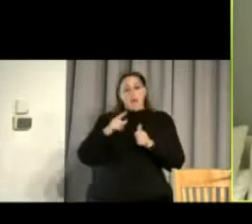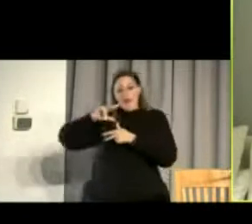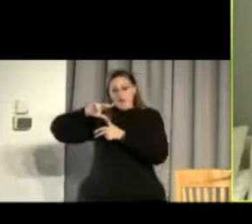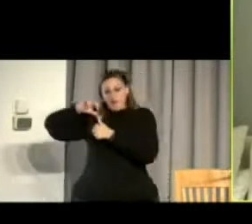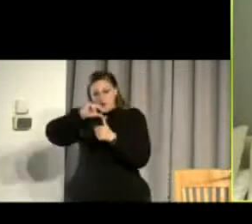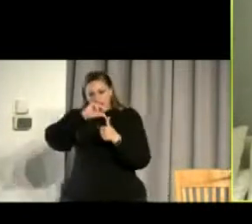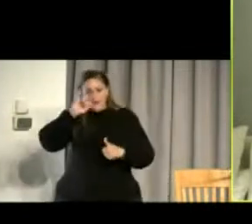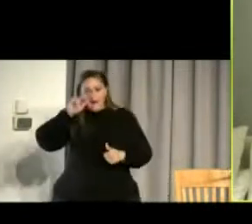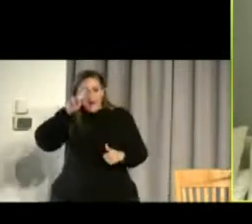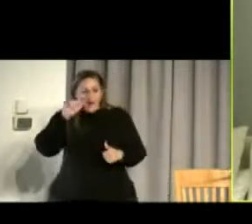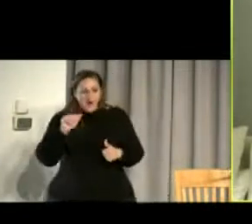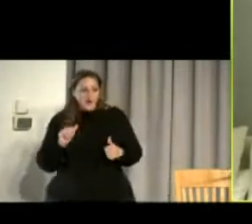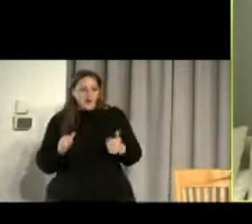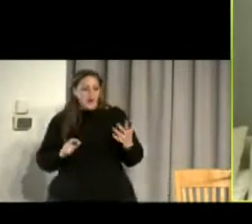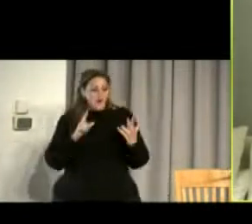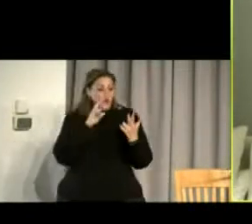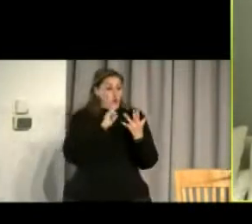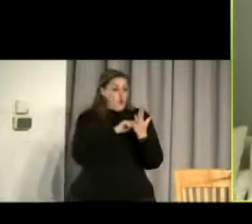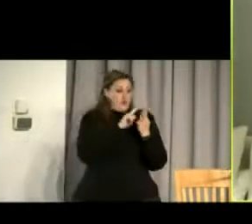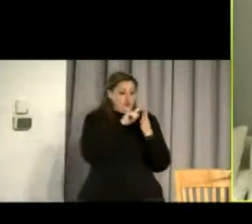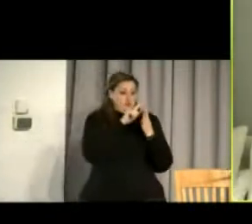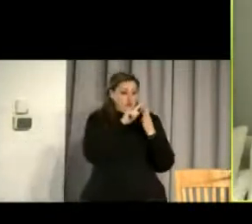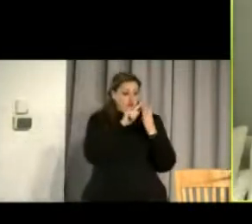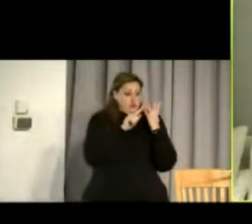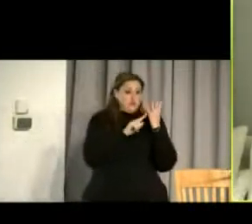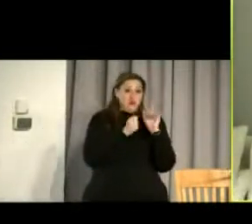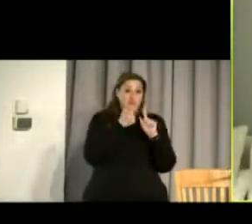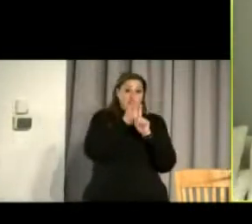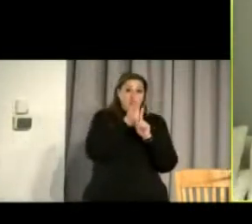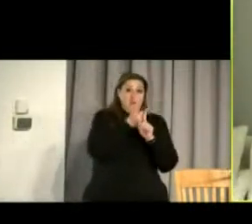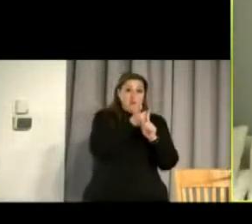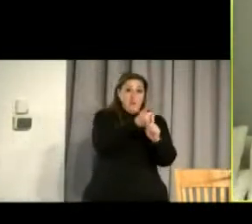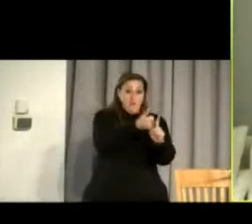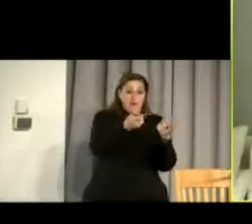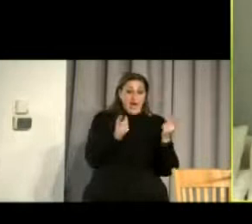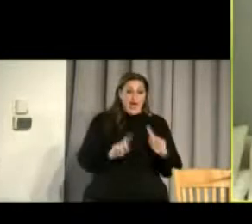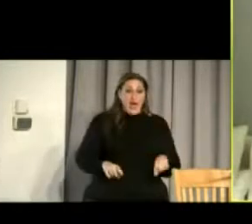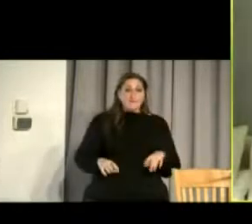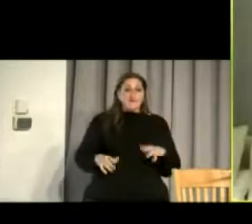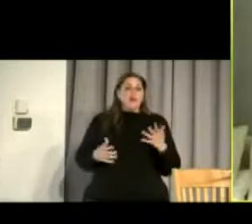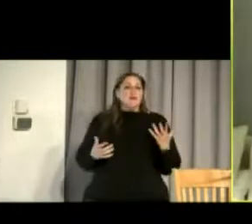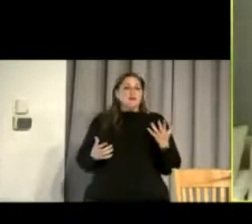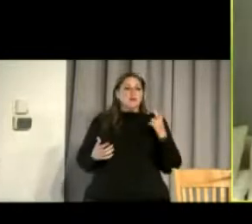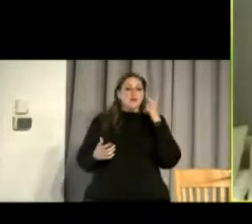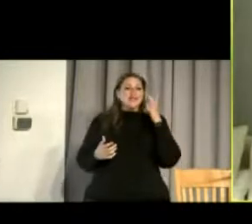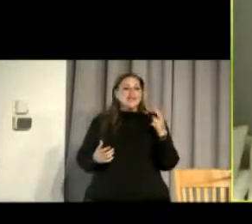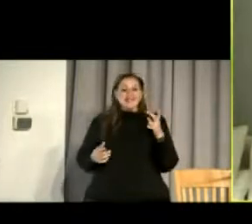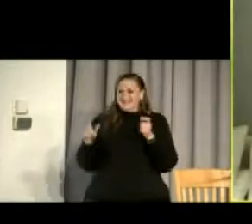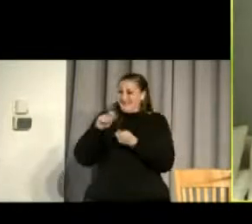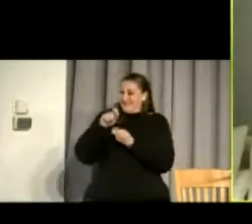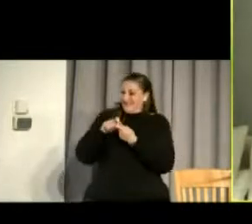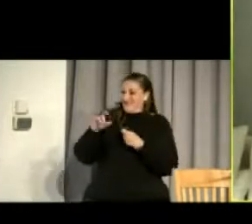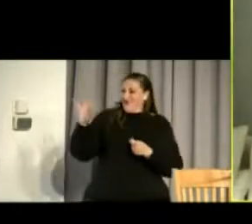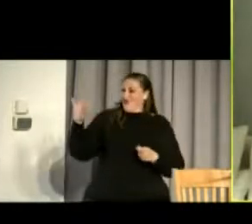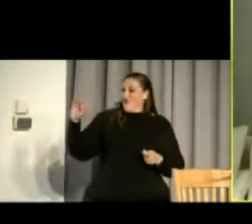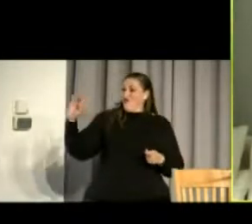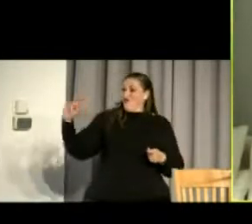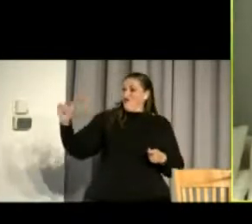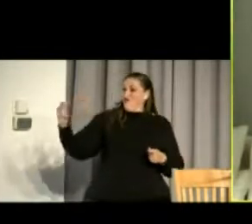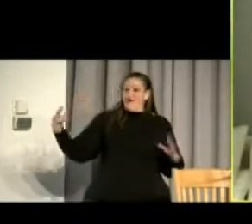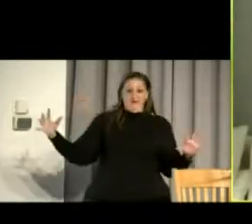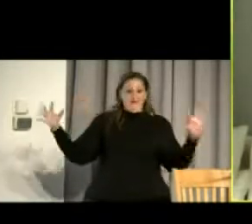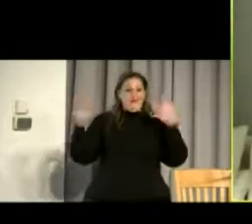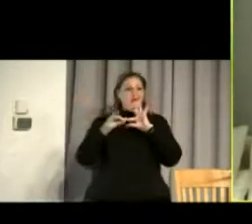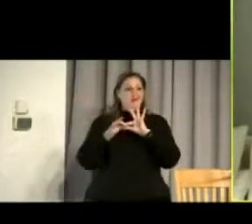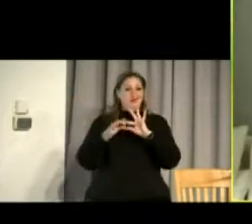Ida. If you don't see the correlation between what we're doing out there on the coast in the sea by fracking, if you don't see the correlation by what